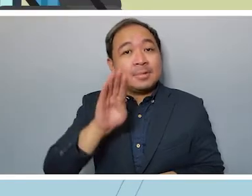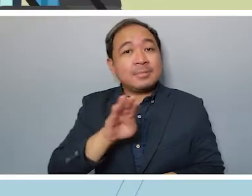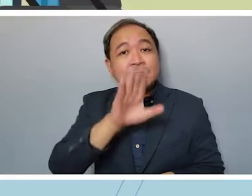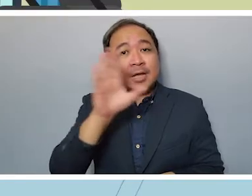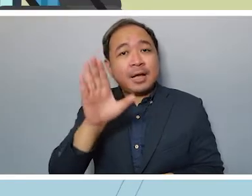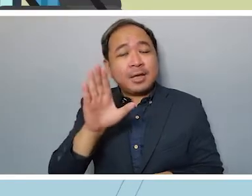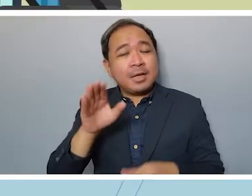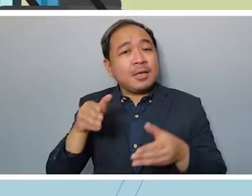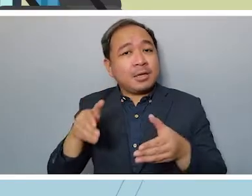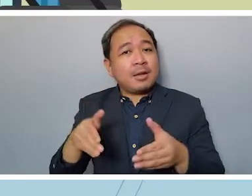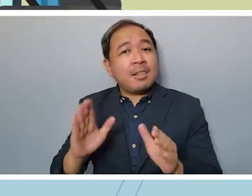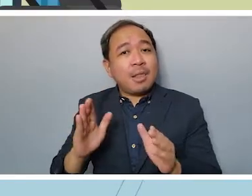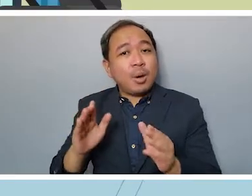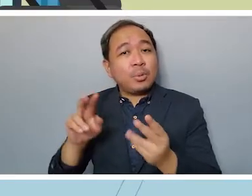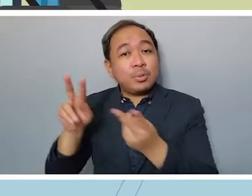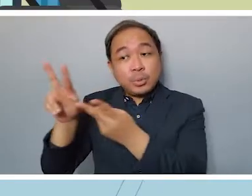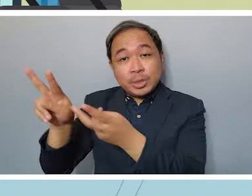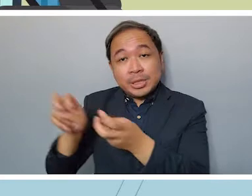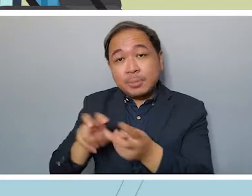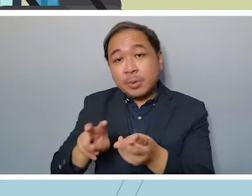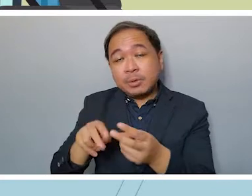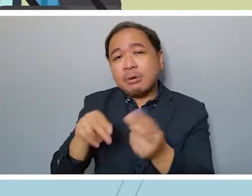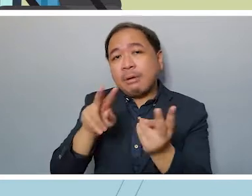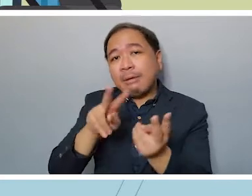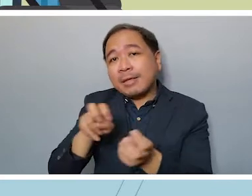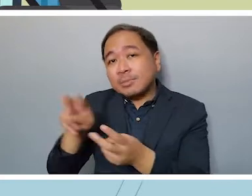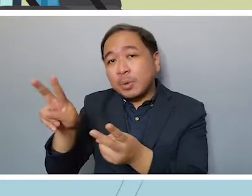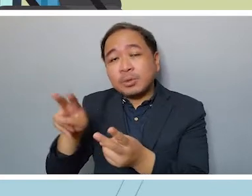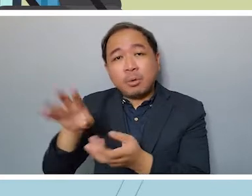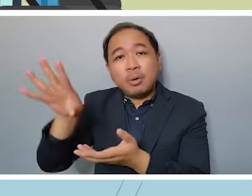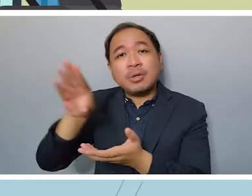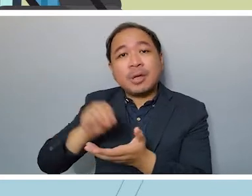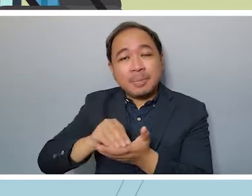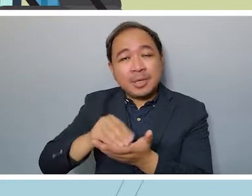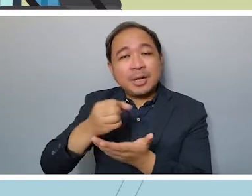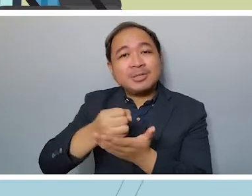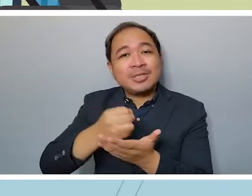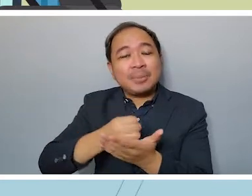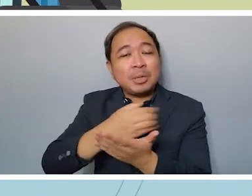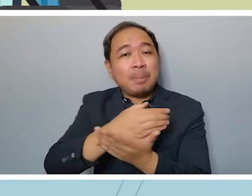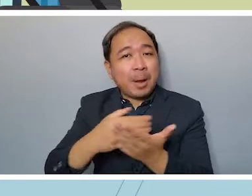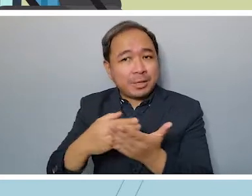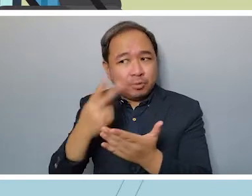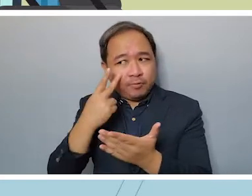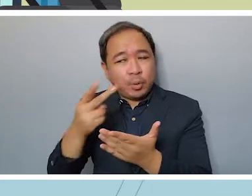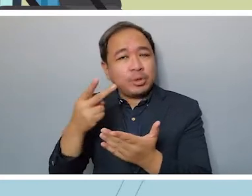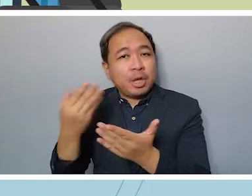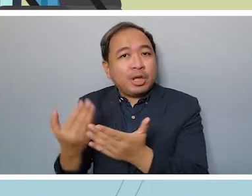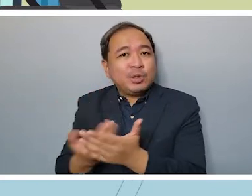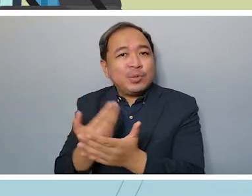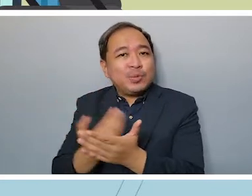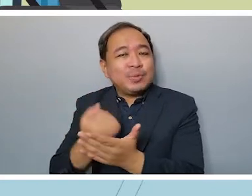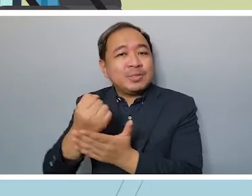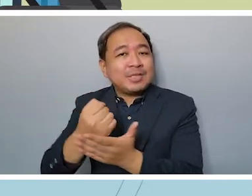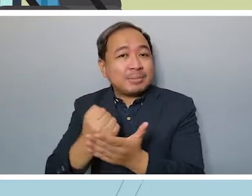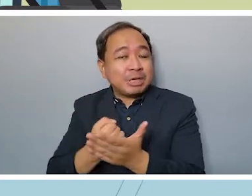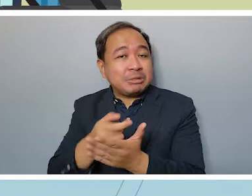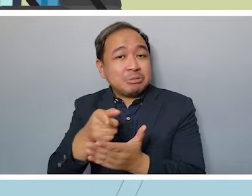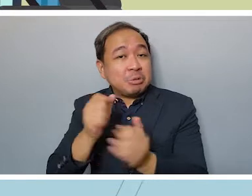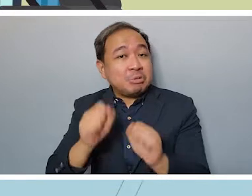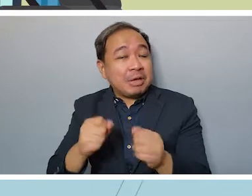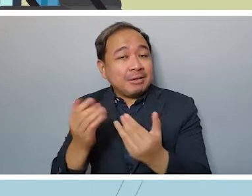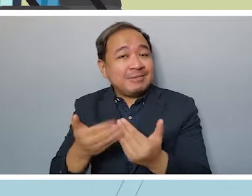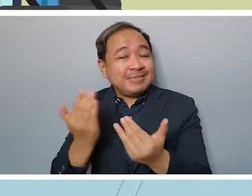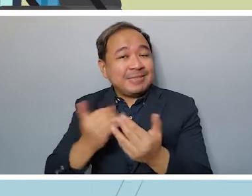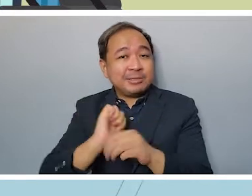Big Sky has a tool that allows you to import, export, and copy course components to an entirely new course so that you can